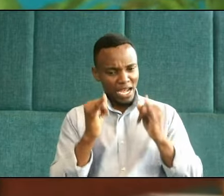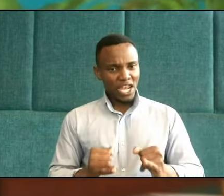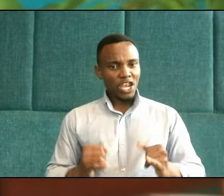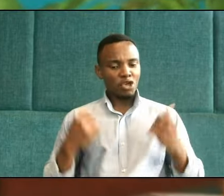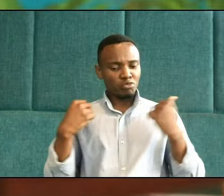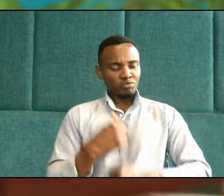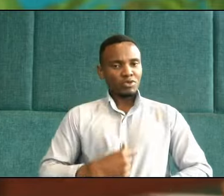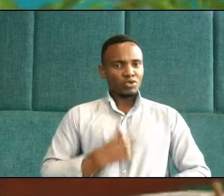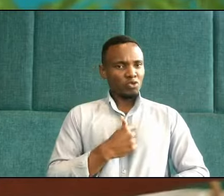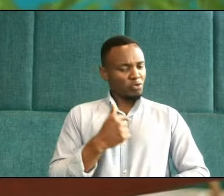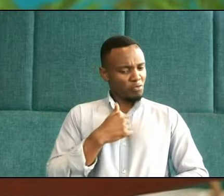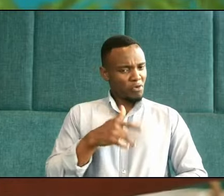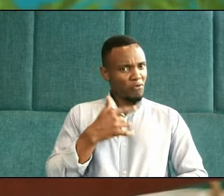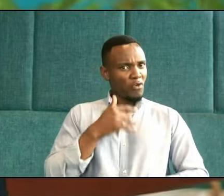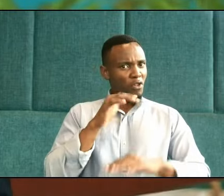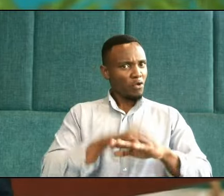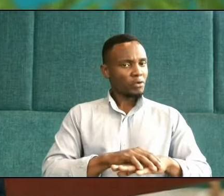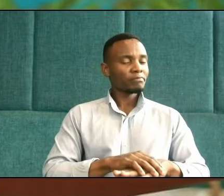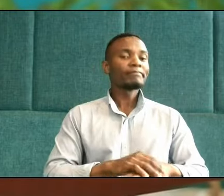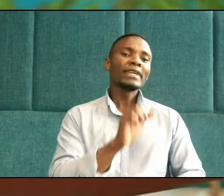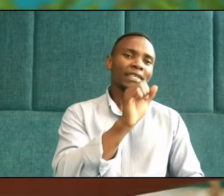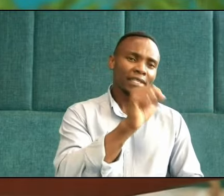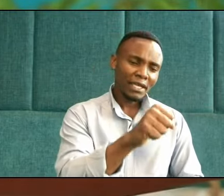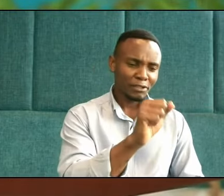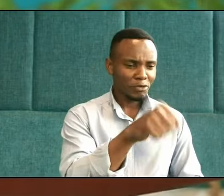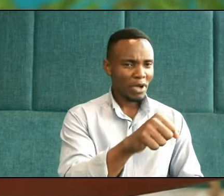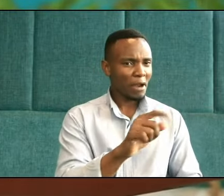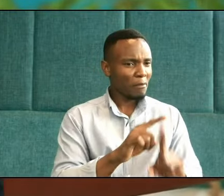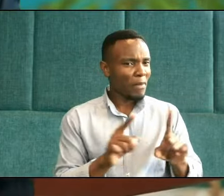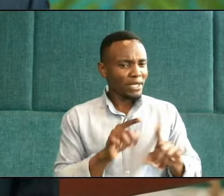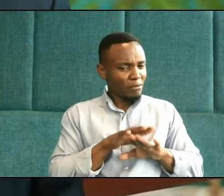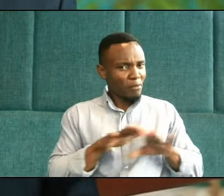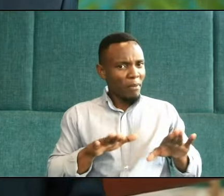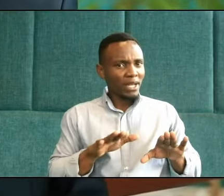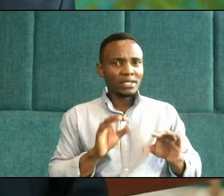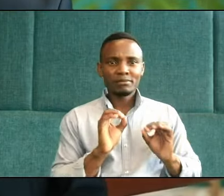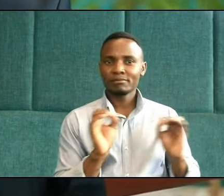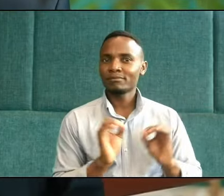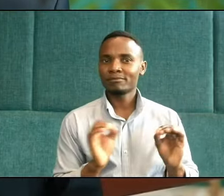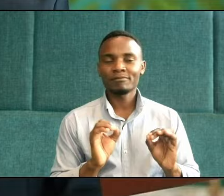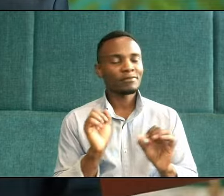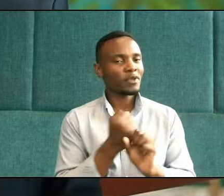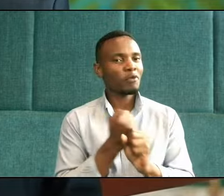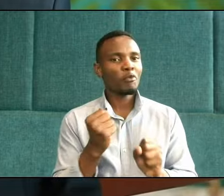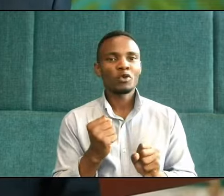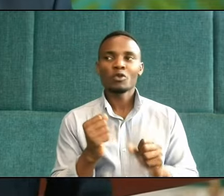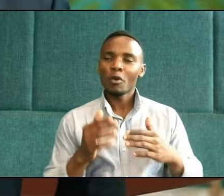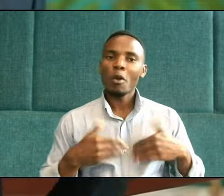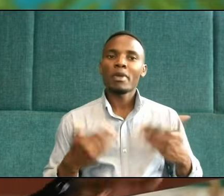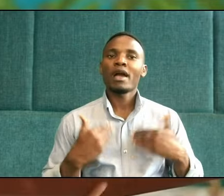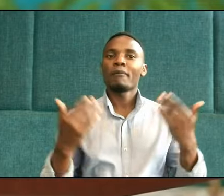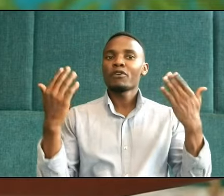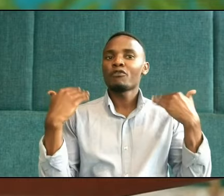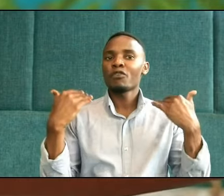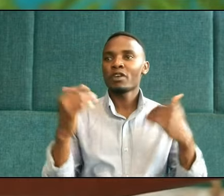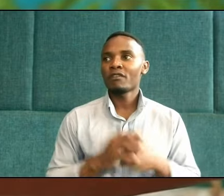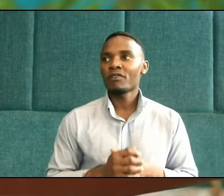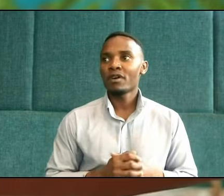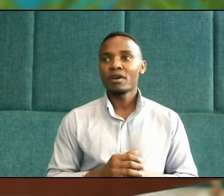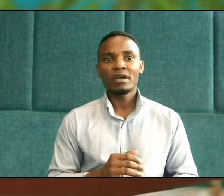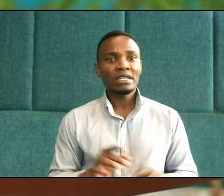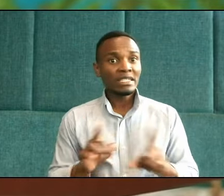will feel good. Yes, you can feel good for a moment, but you cannot feel good forever. Yes, people think if I